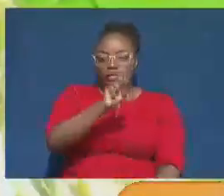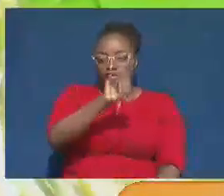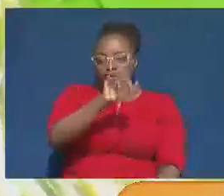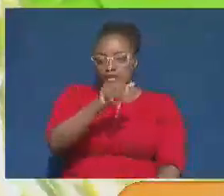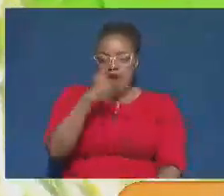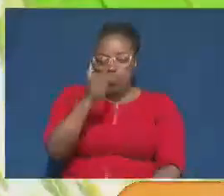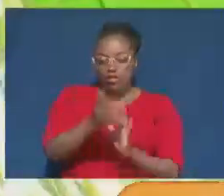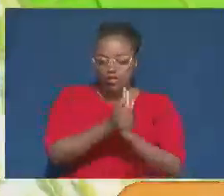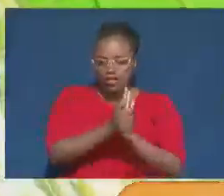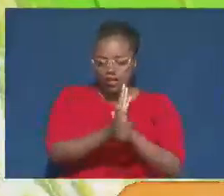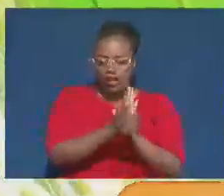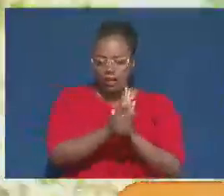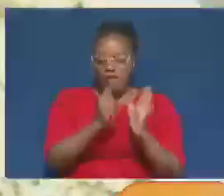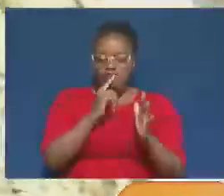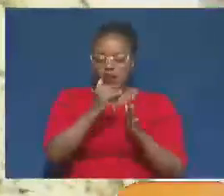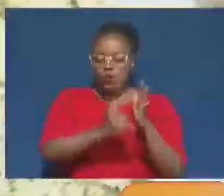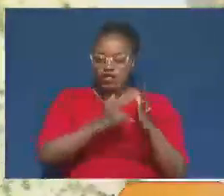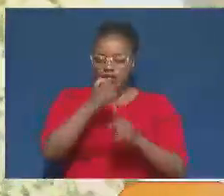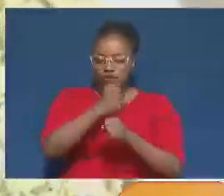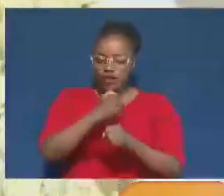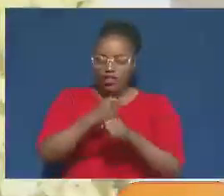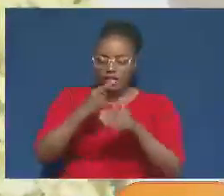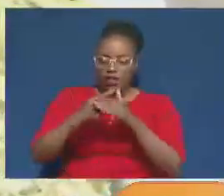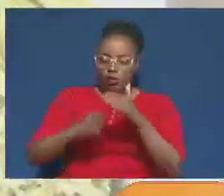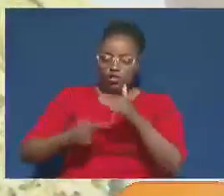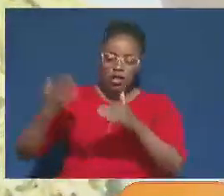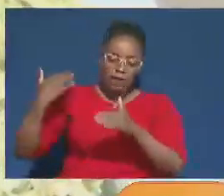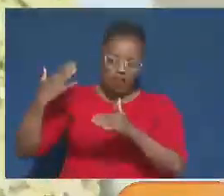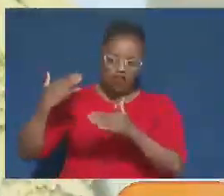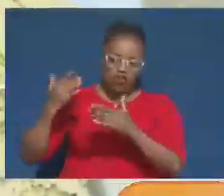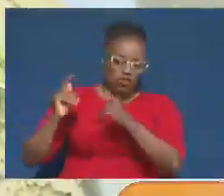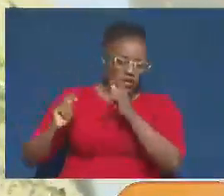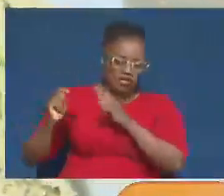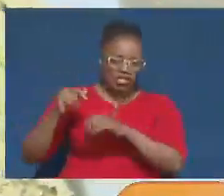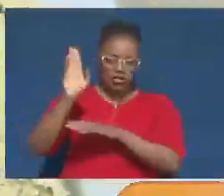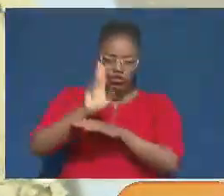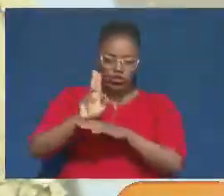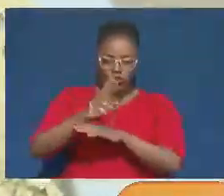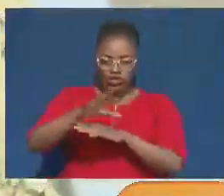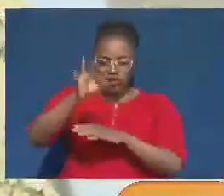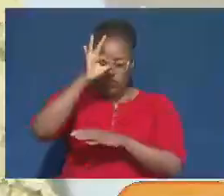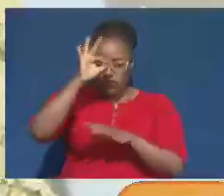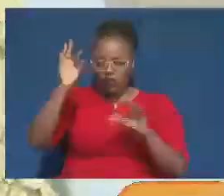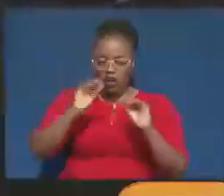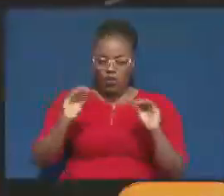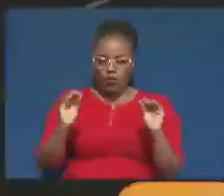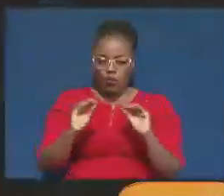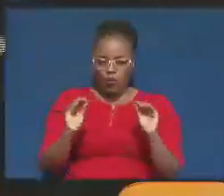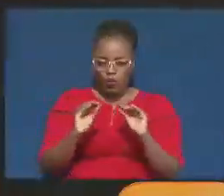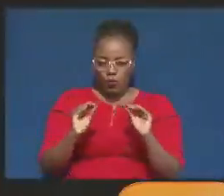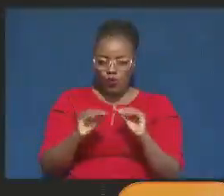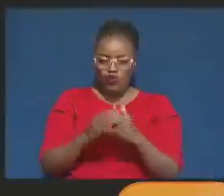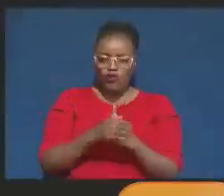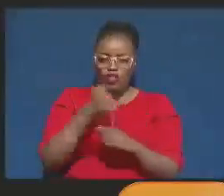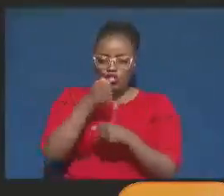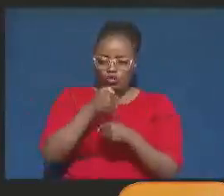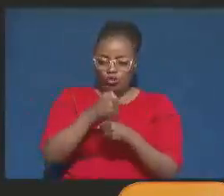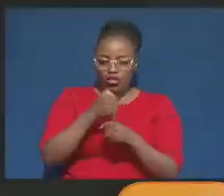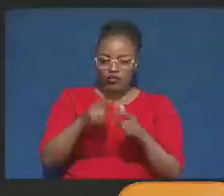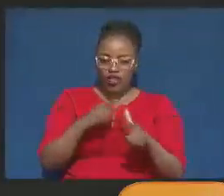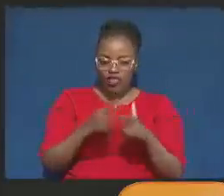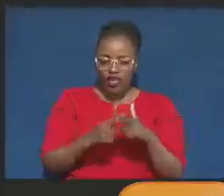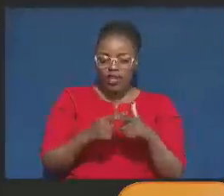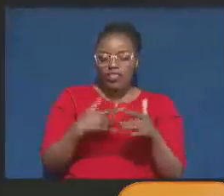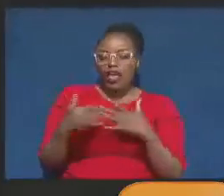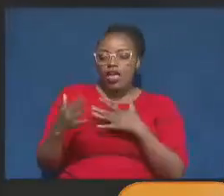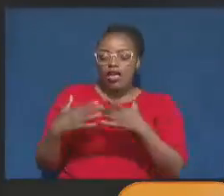expert, says the machine does what traditional pits cannot: precision chopping, nutrient mixing, and vacuum